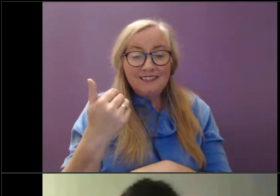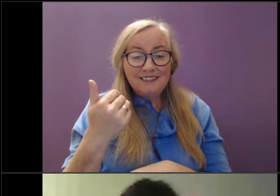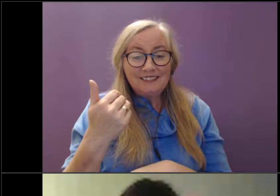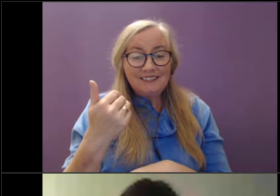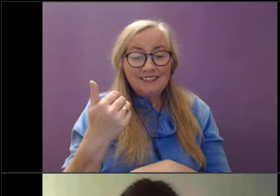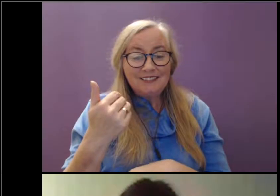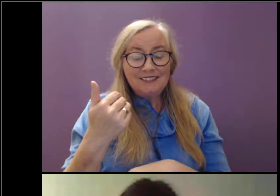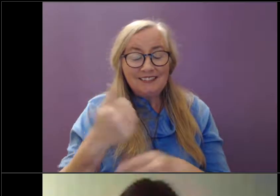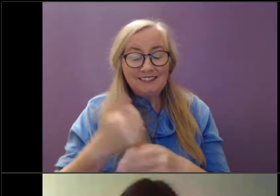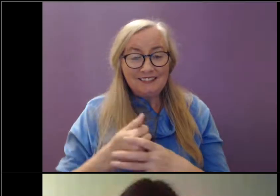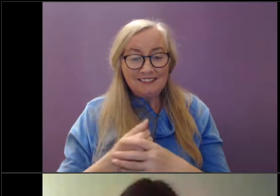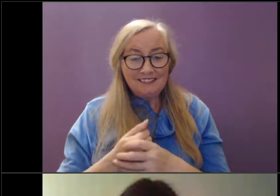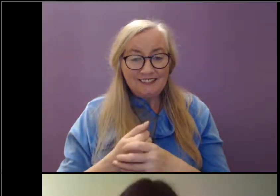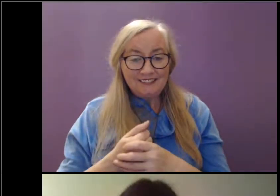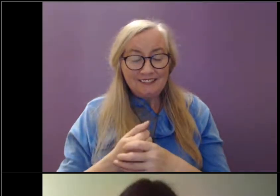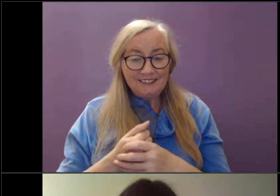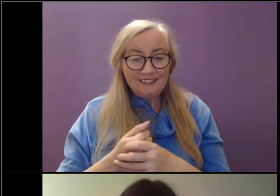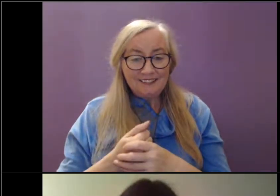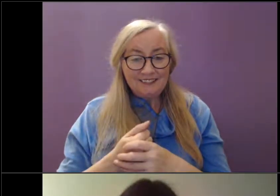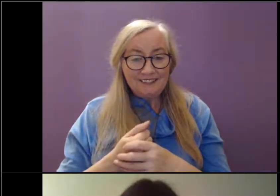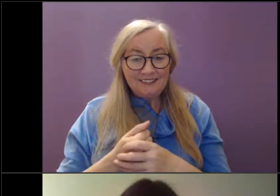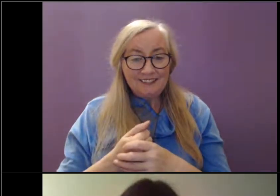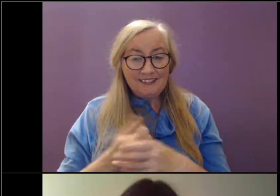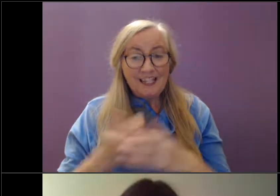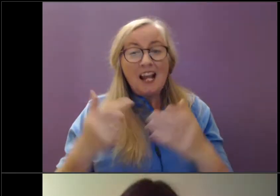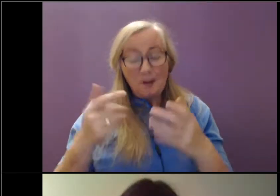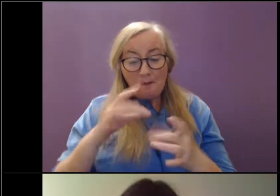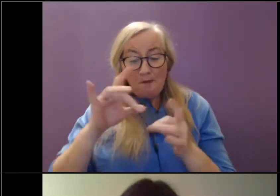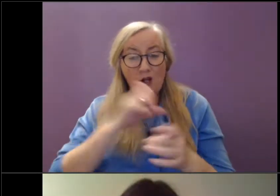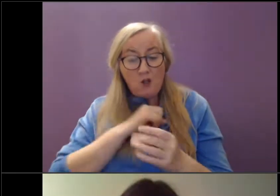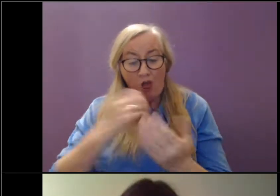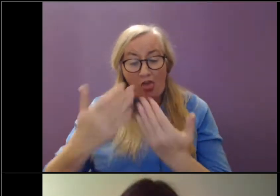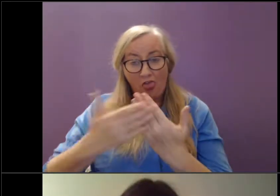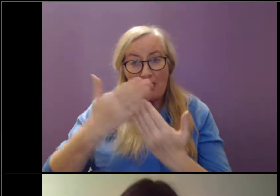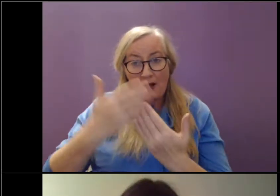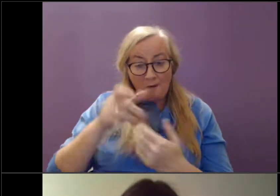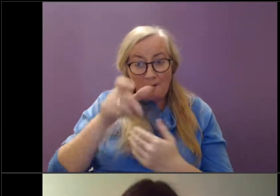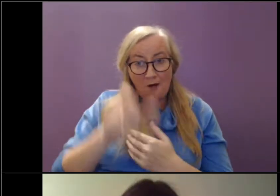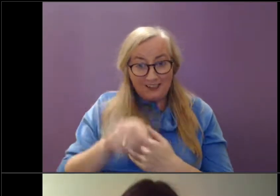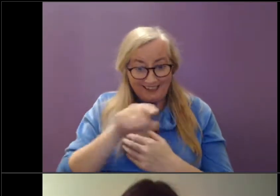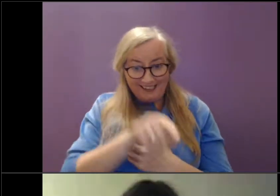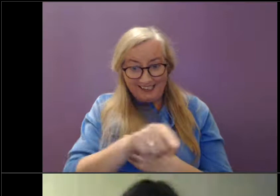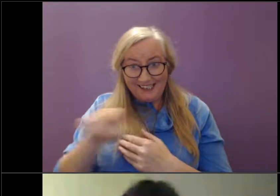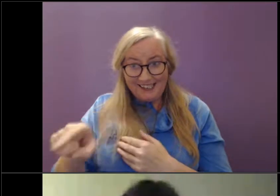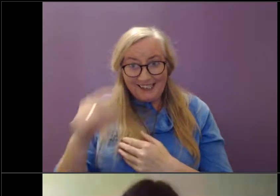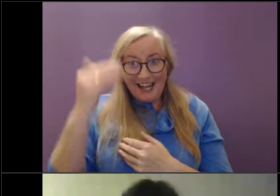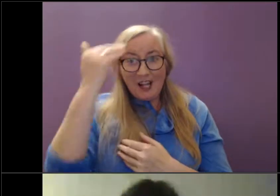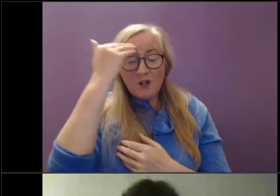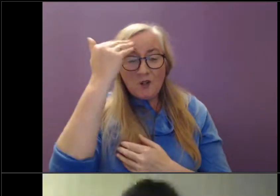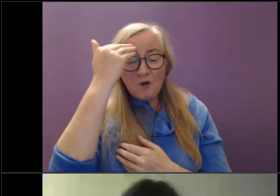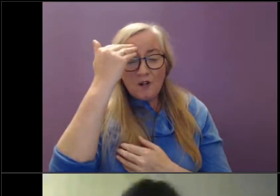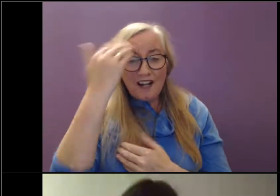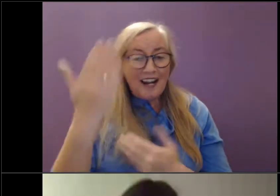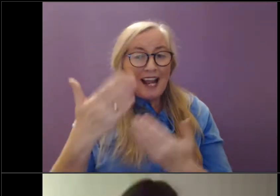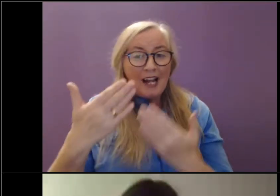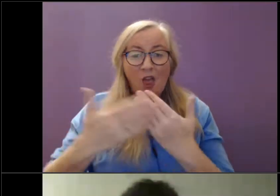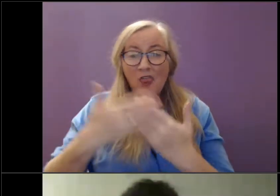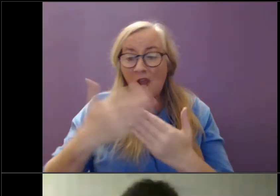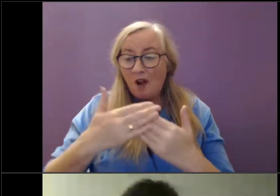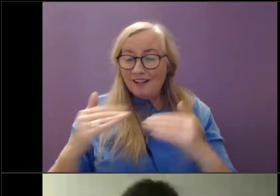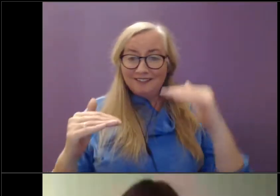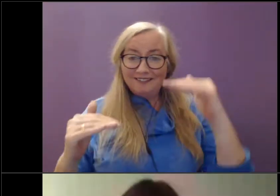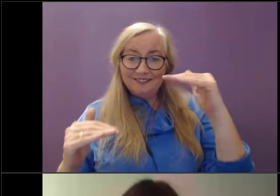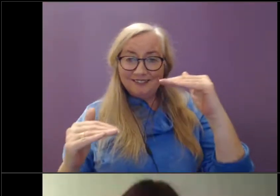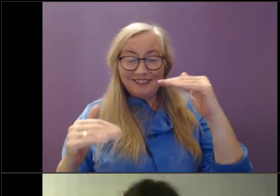normal, and if a young person feels that they're kind of, that the younger sibling